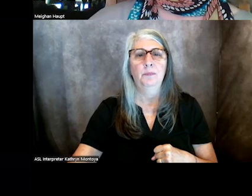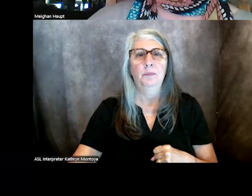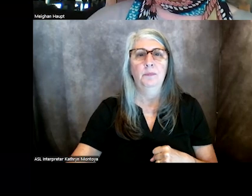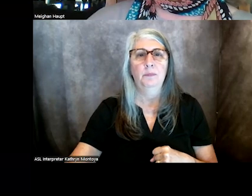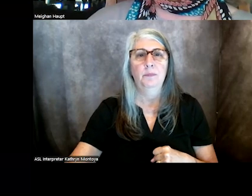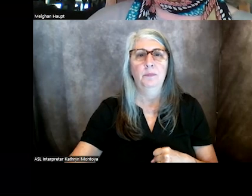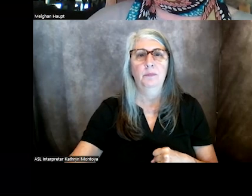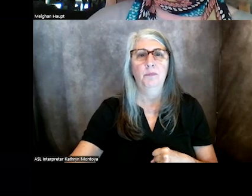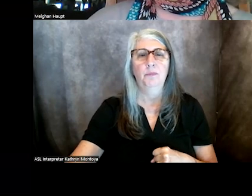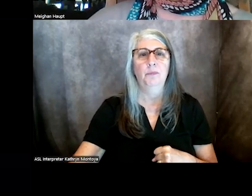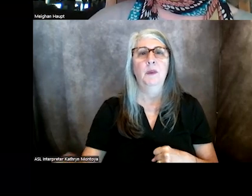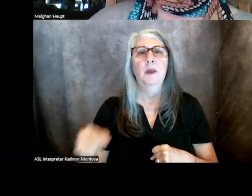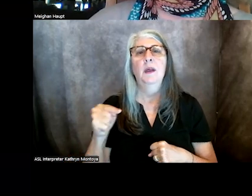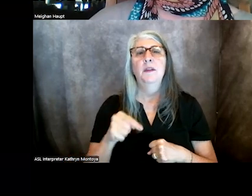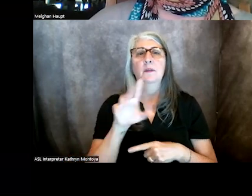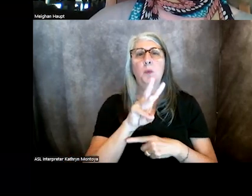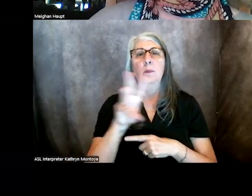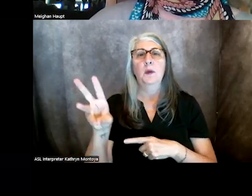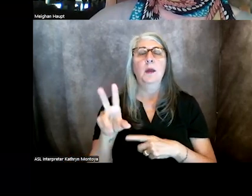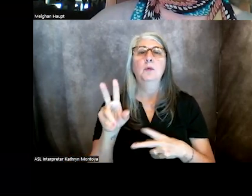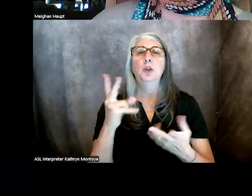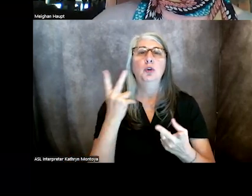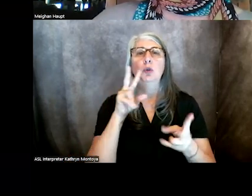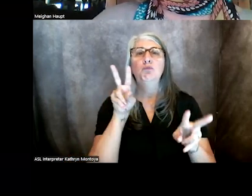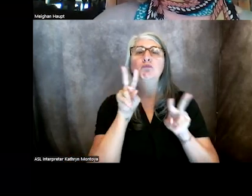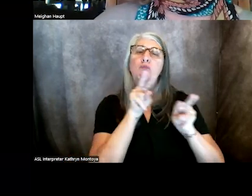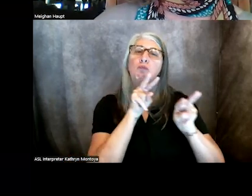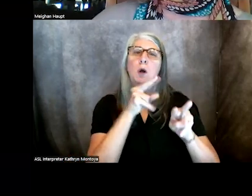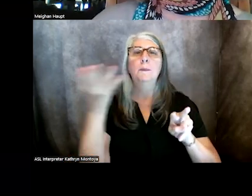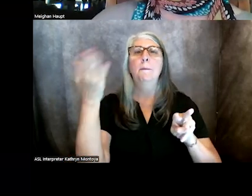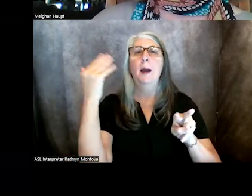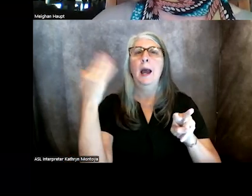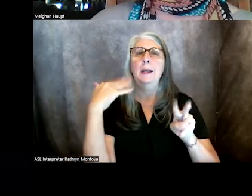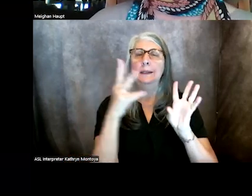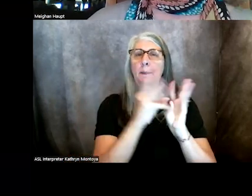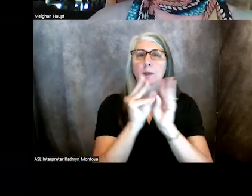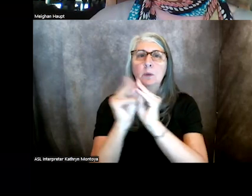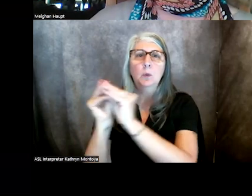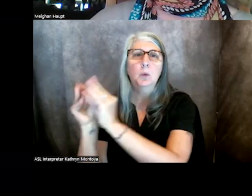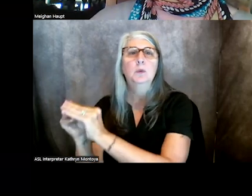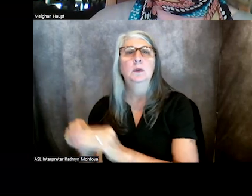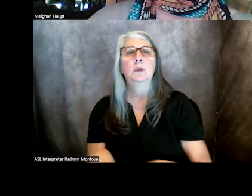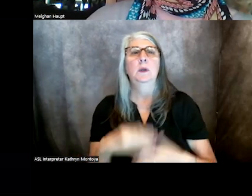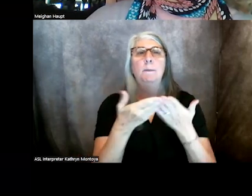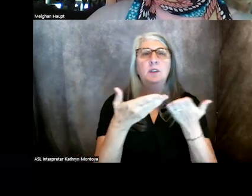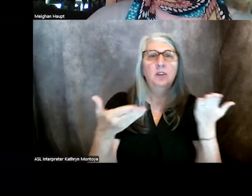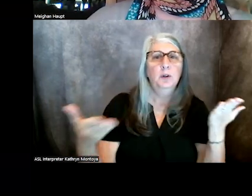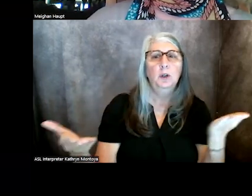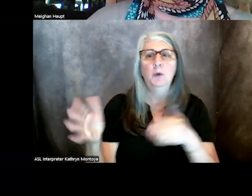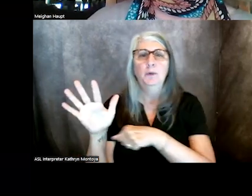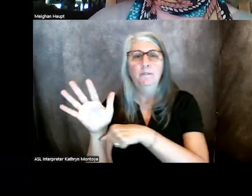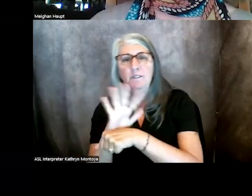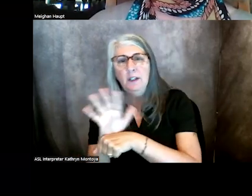find past episodes, videos, materials, and how to register for the Crisis Jam. So if you're watching this